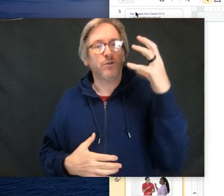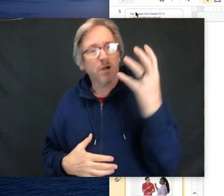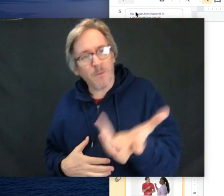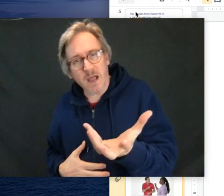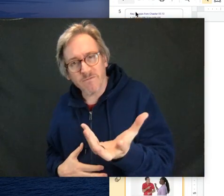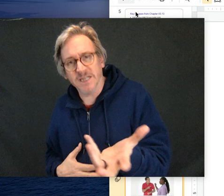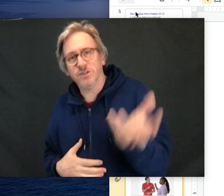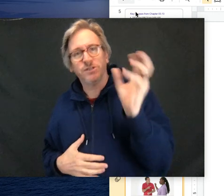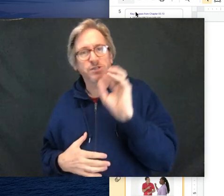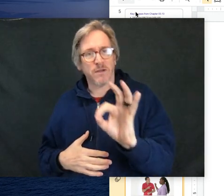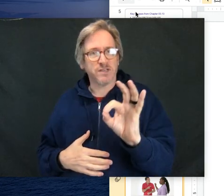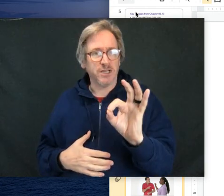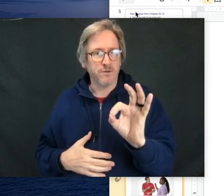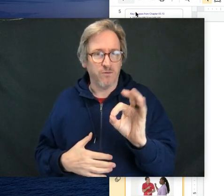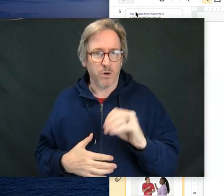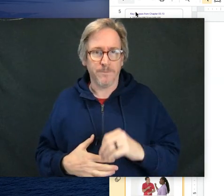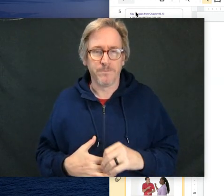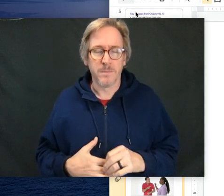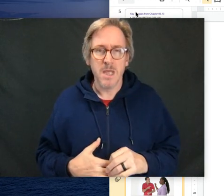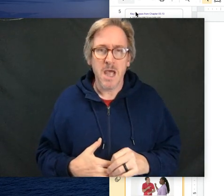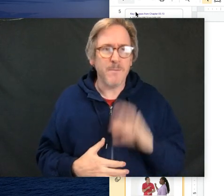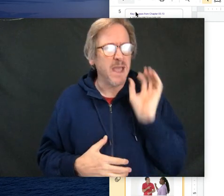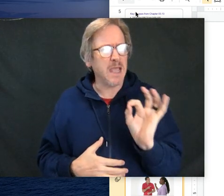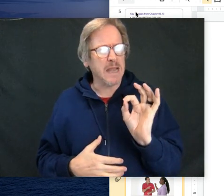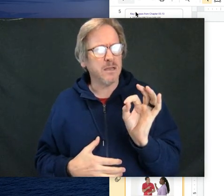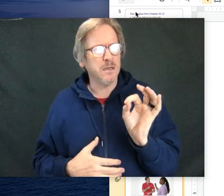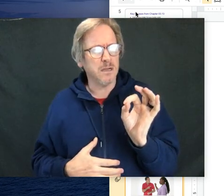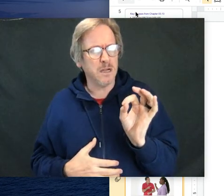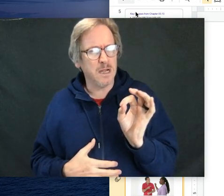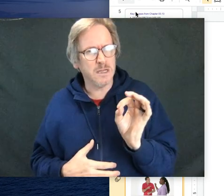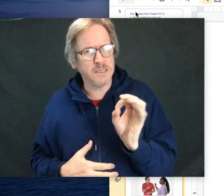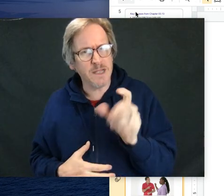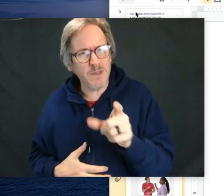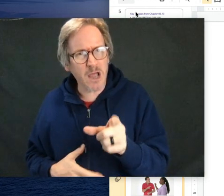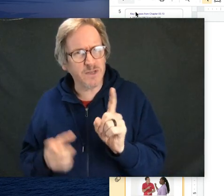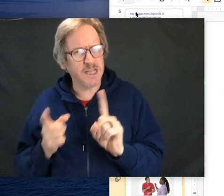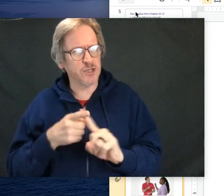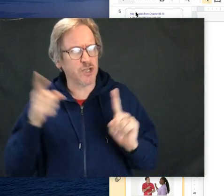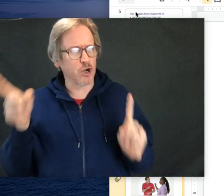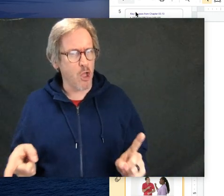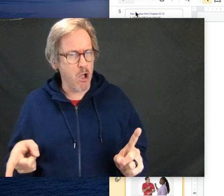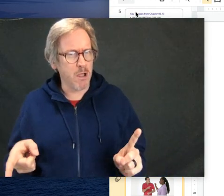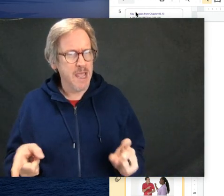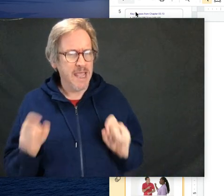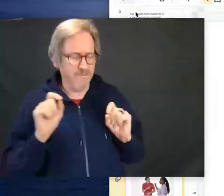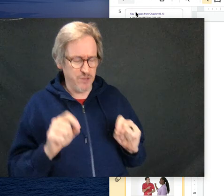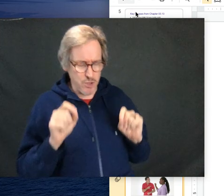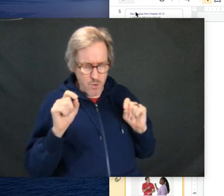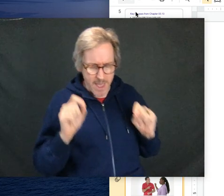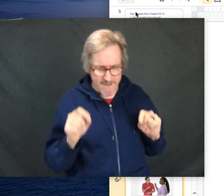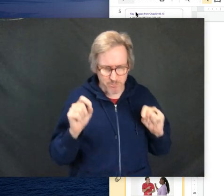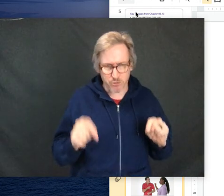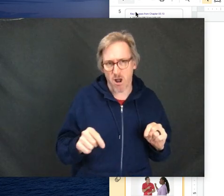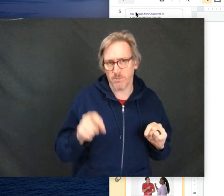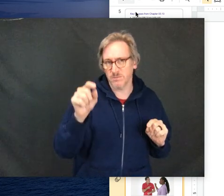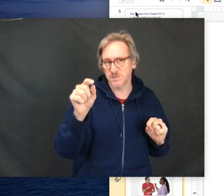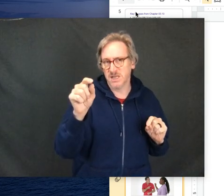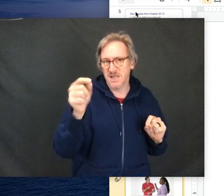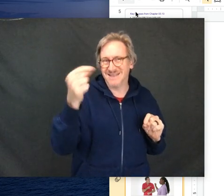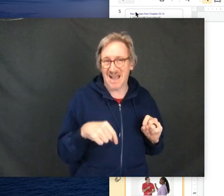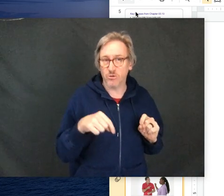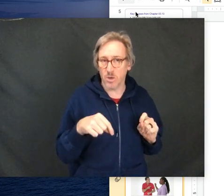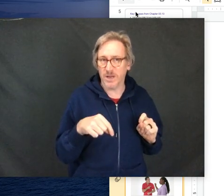So there are a couple conversations. There's conversation 4. And some of the conversations are long. If you have